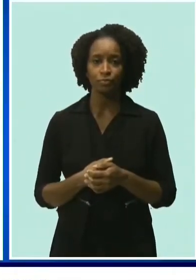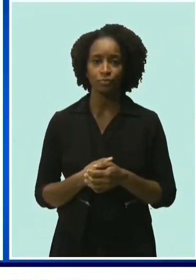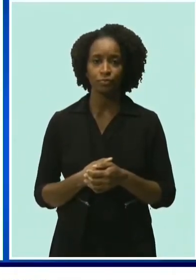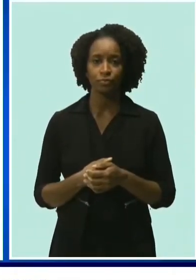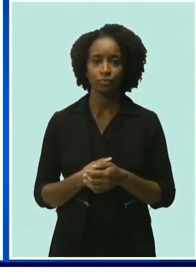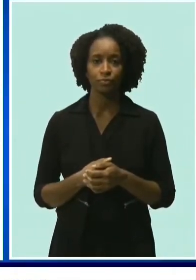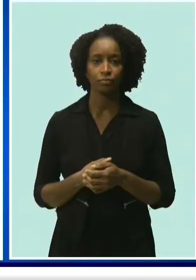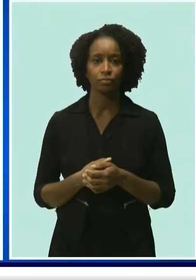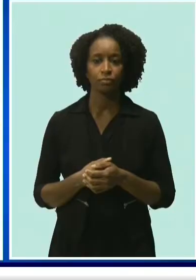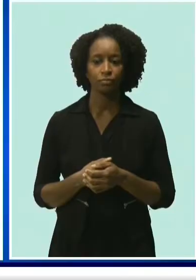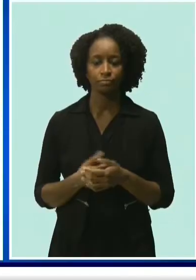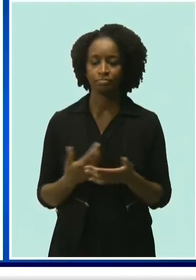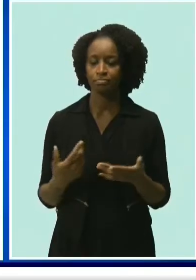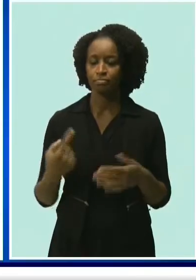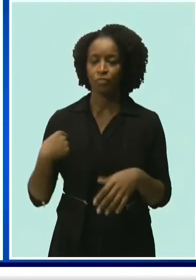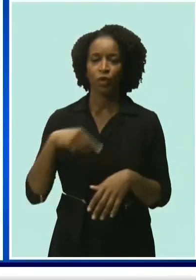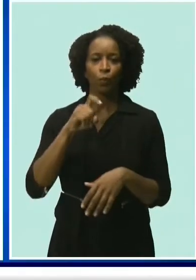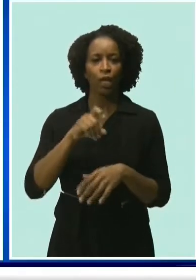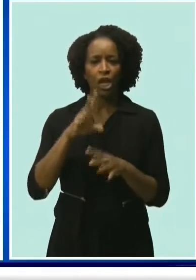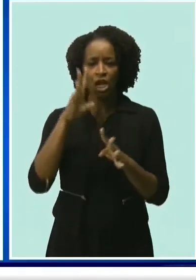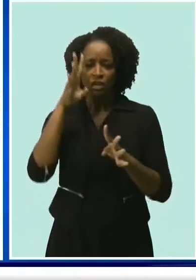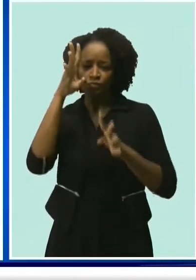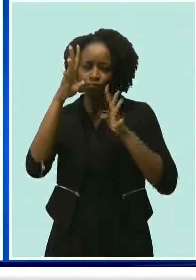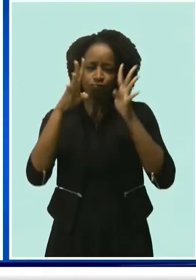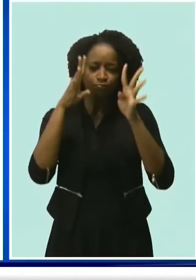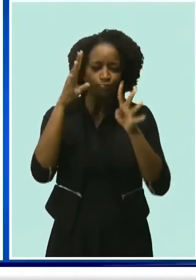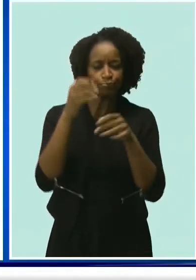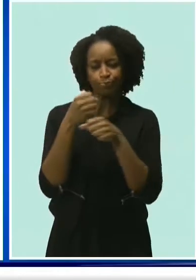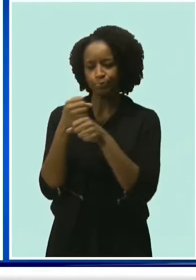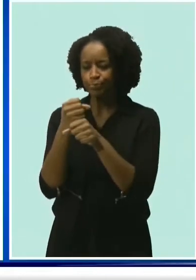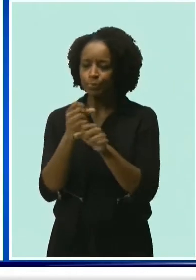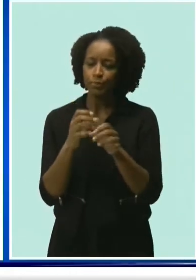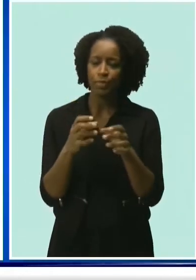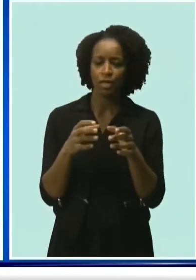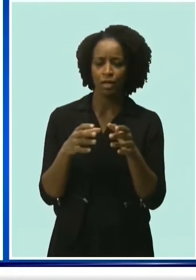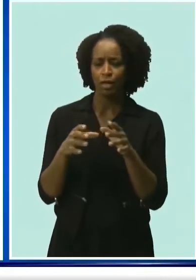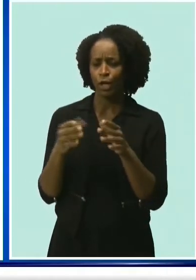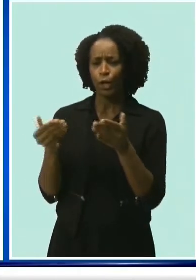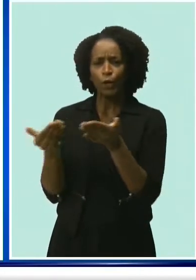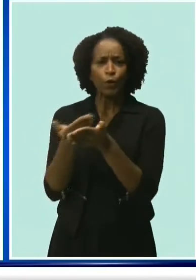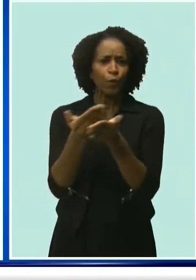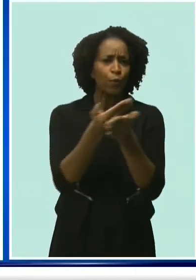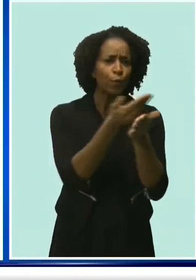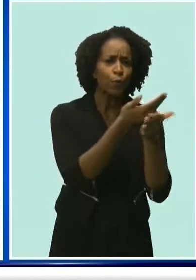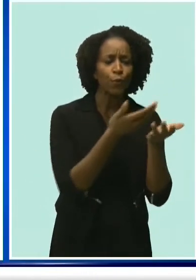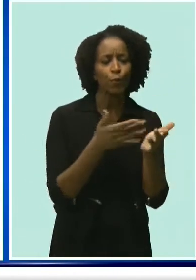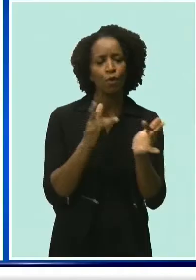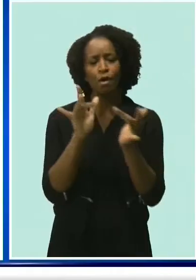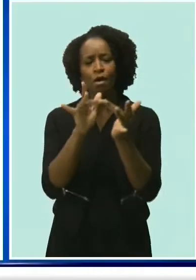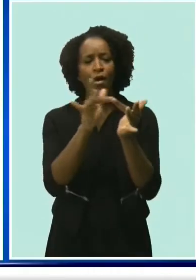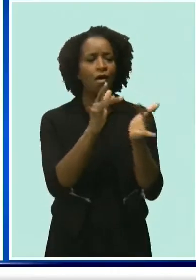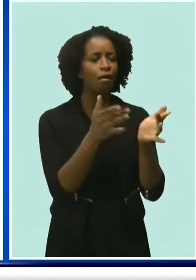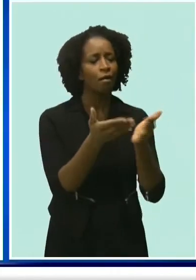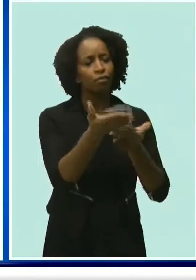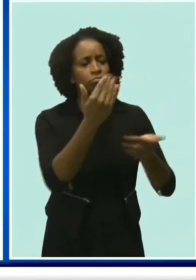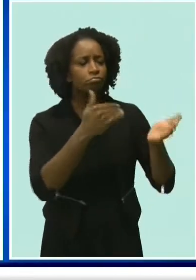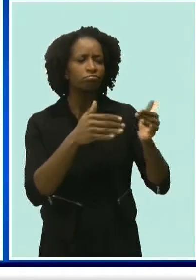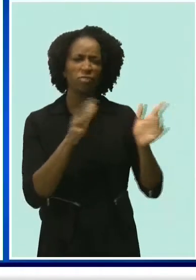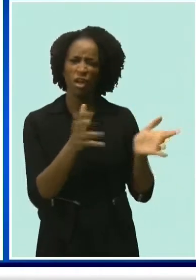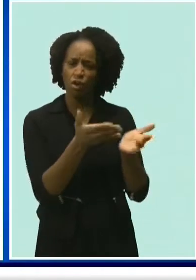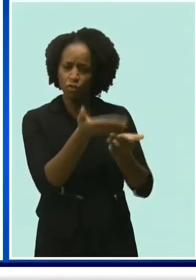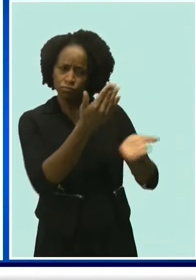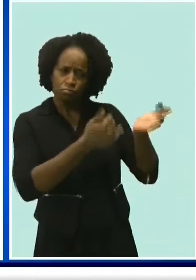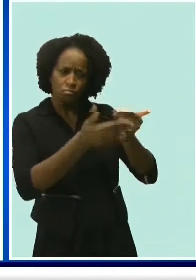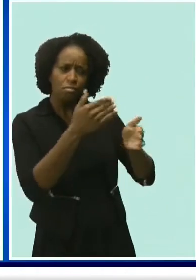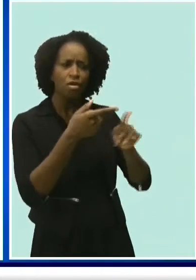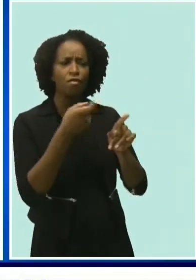refashion and repurpose new products and put them into new markets. We have to create new initiatives. We have to be able to create new sectors. And one of the key things that we've seen, Dr.